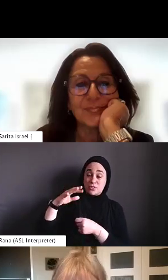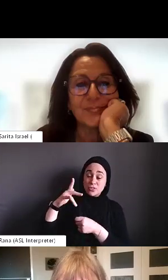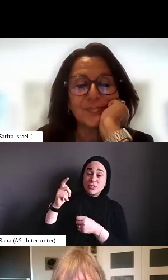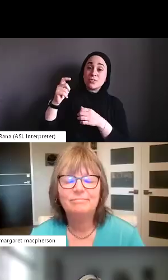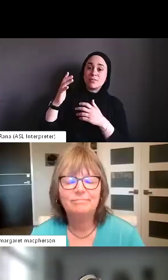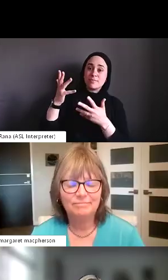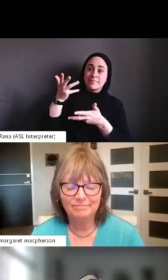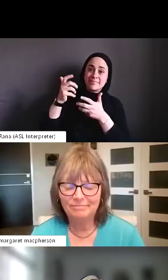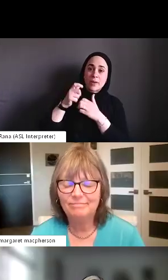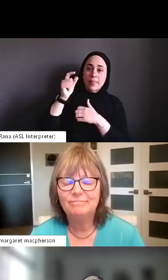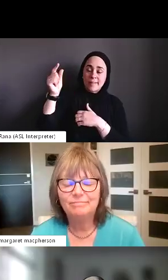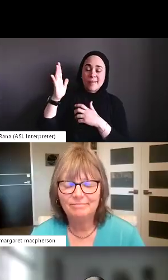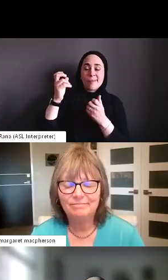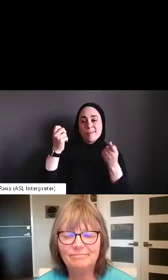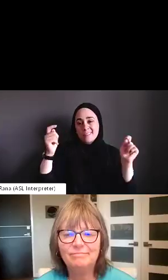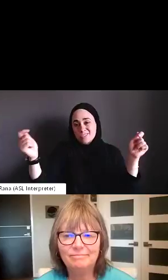the country.